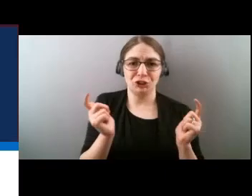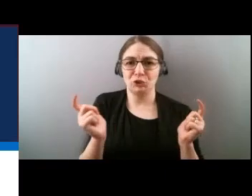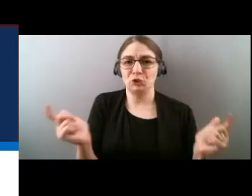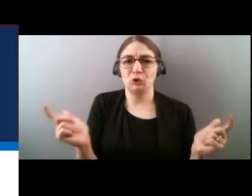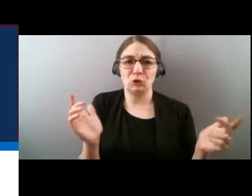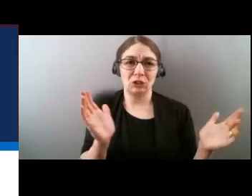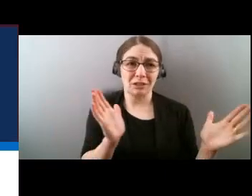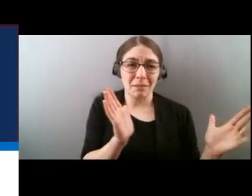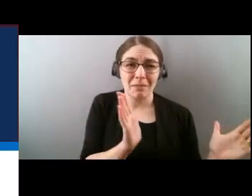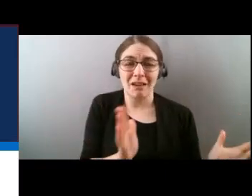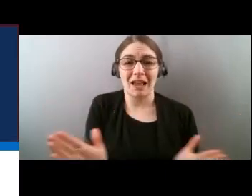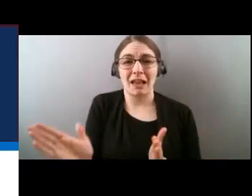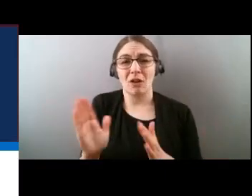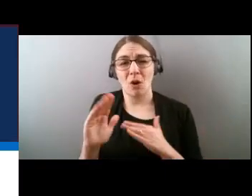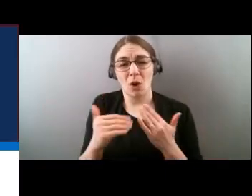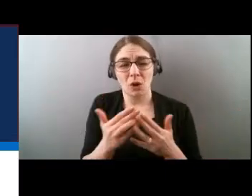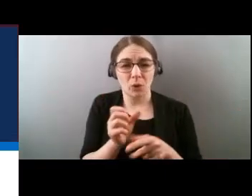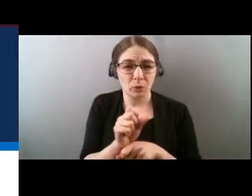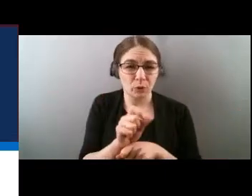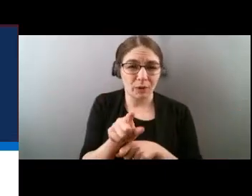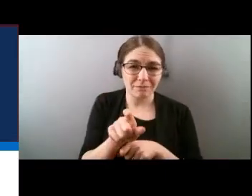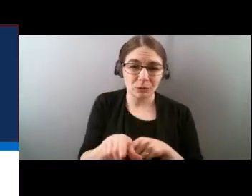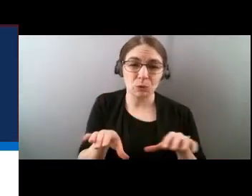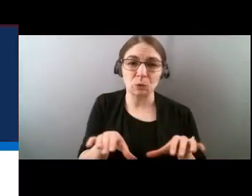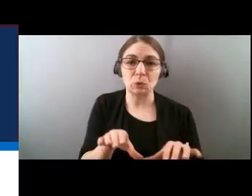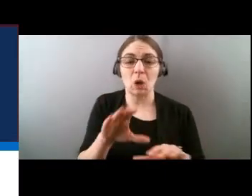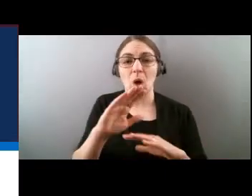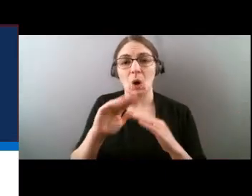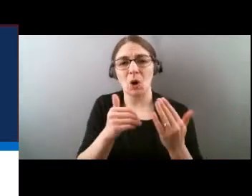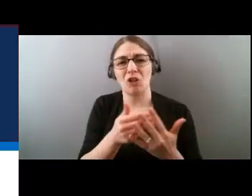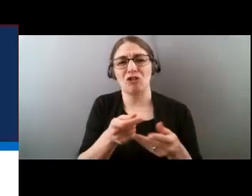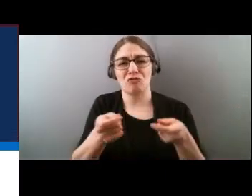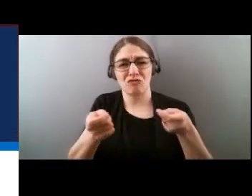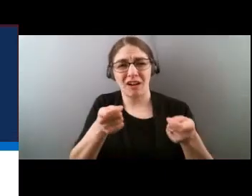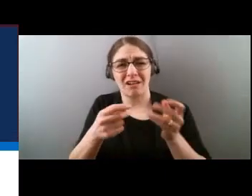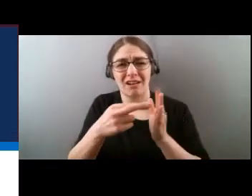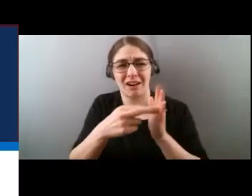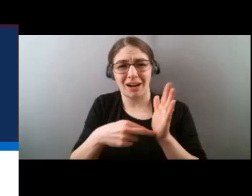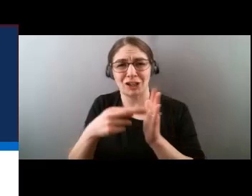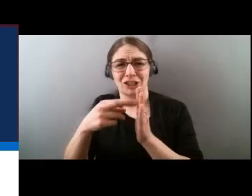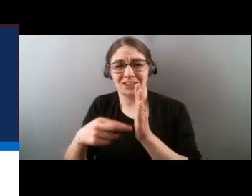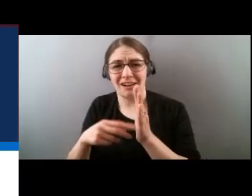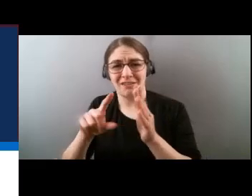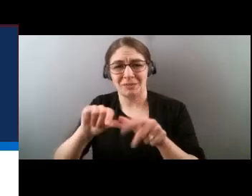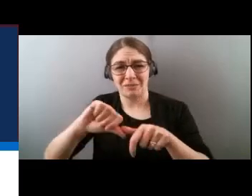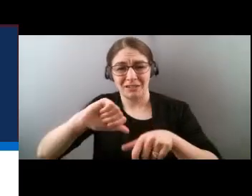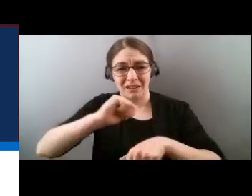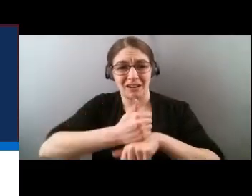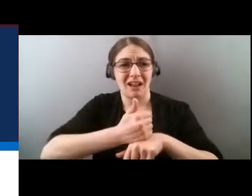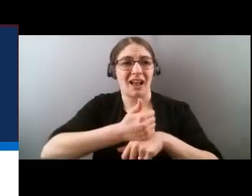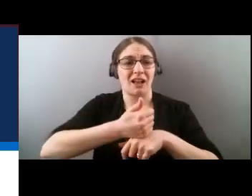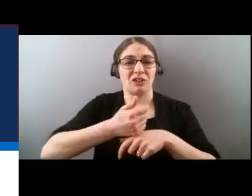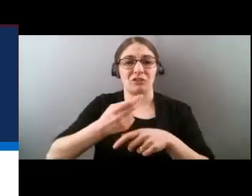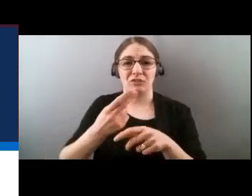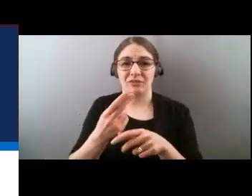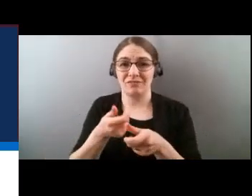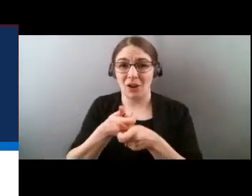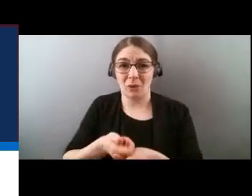of the work that you have to do and all of these regulations that now need to be put in place on a timeline, it can be really